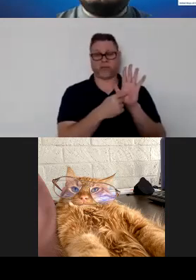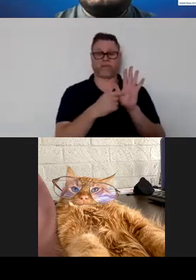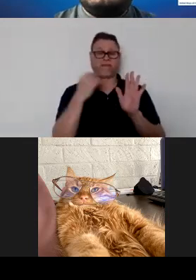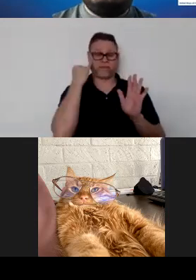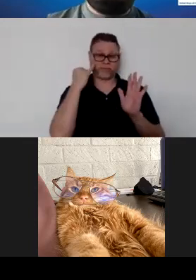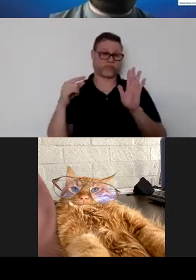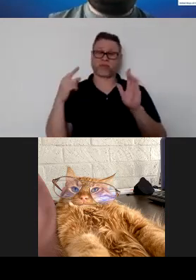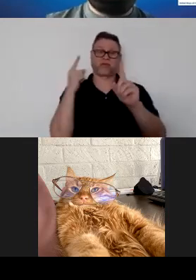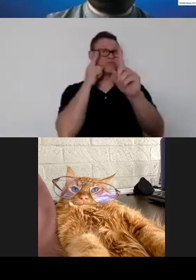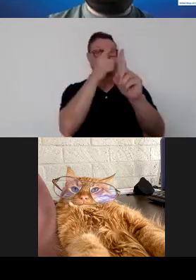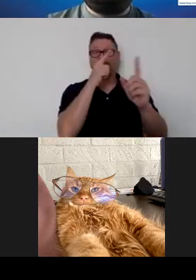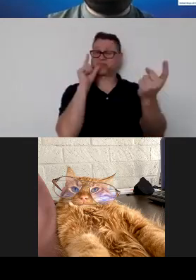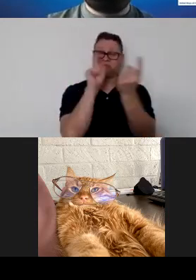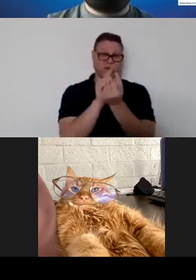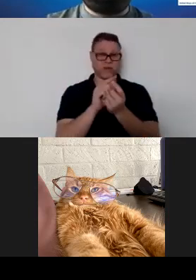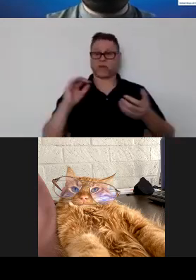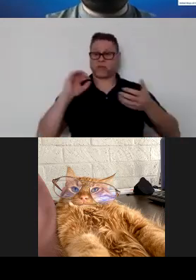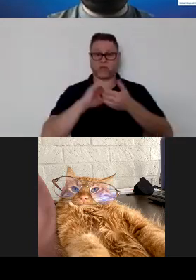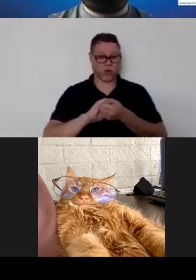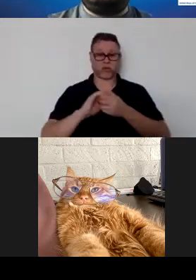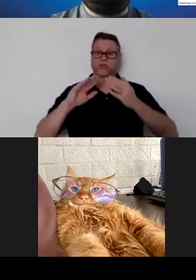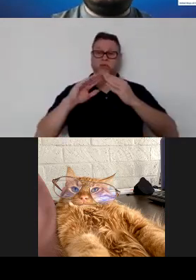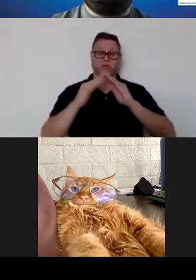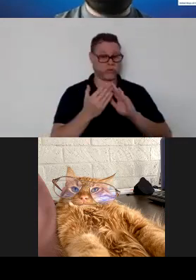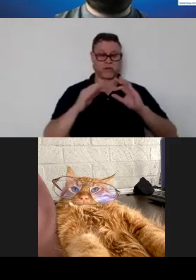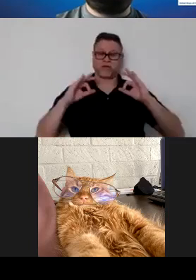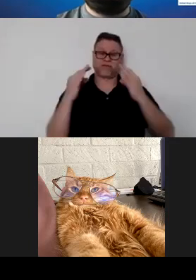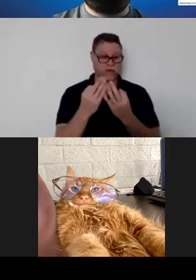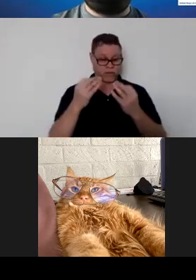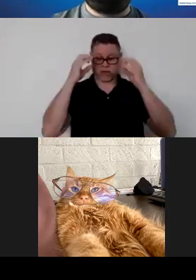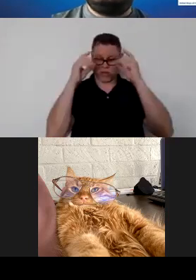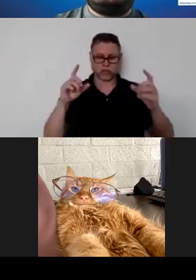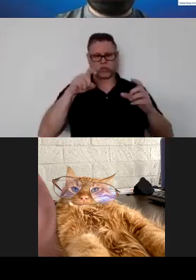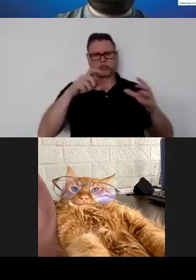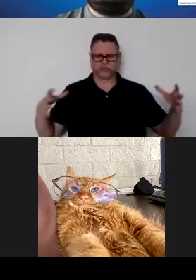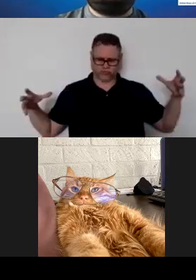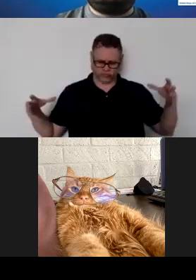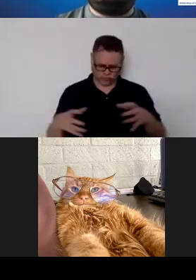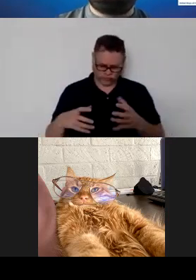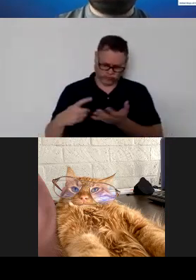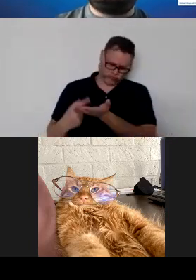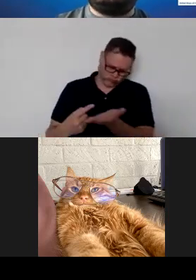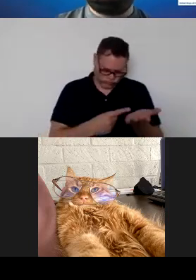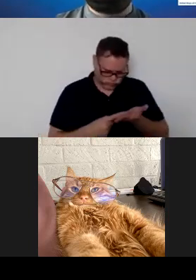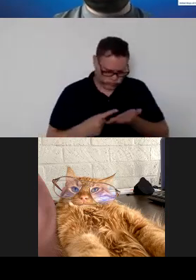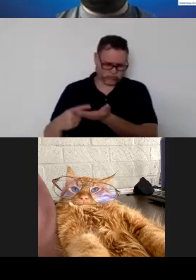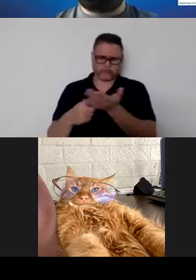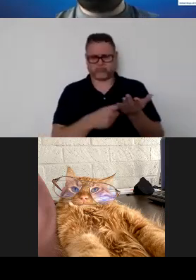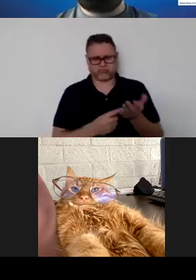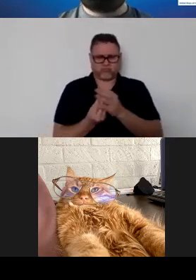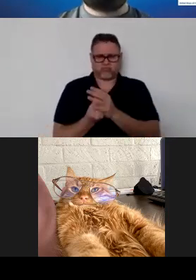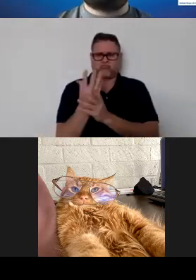are unmet, partners, communities, families, students, and educators should get together and discuss areas of growth